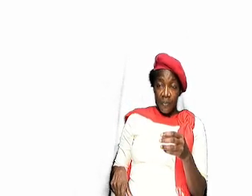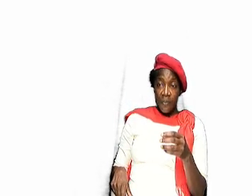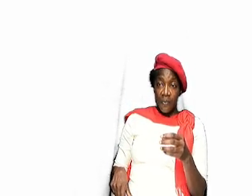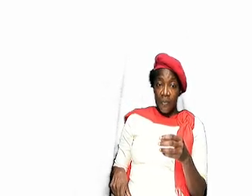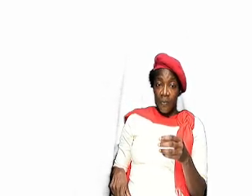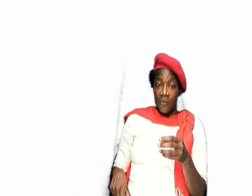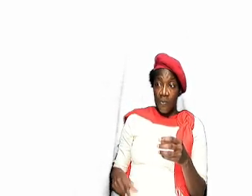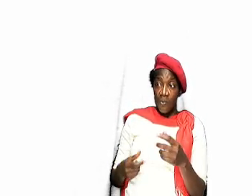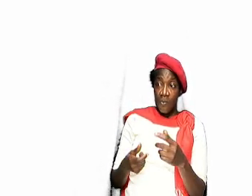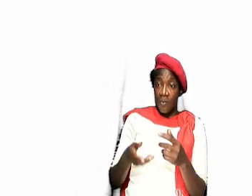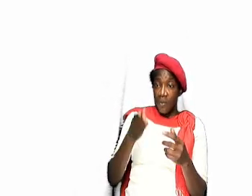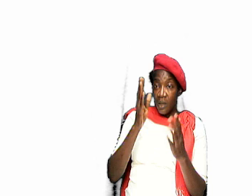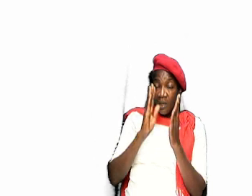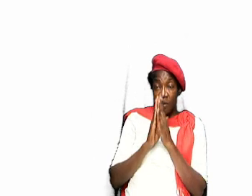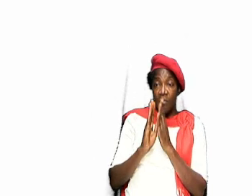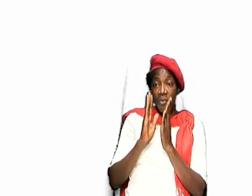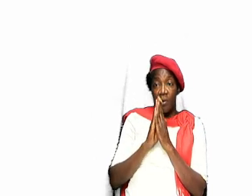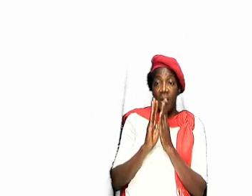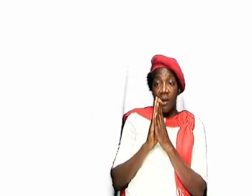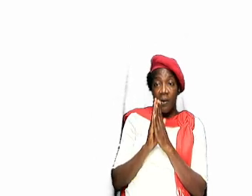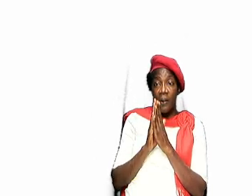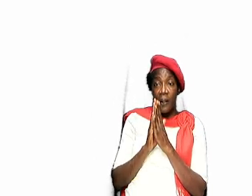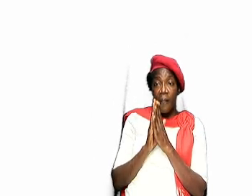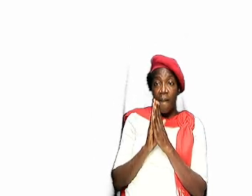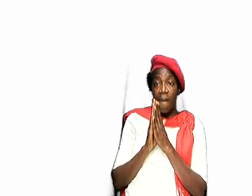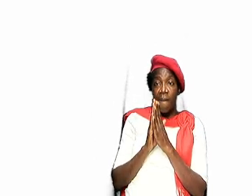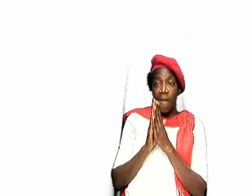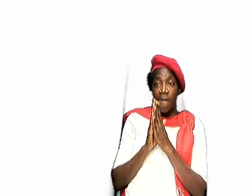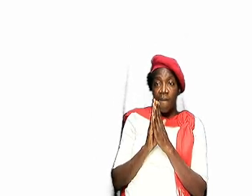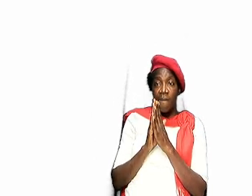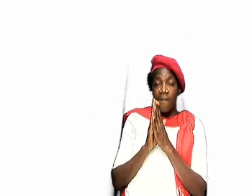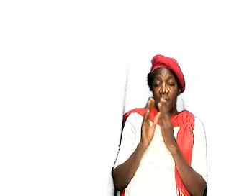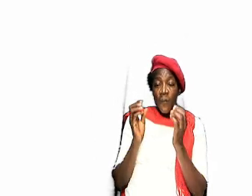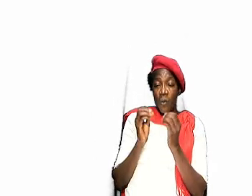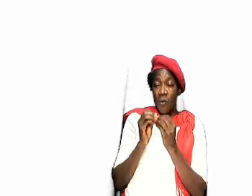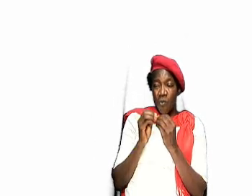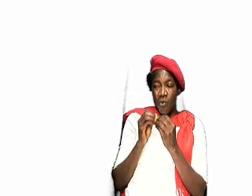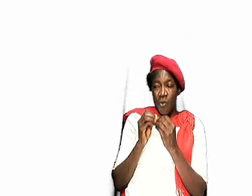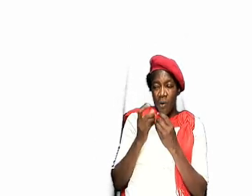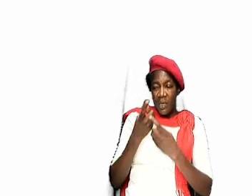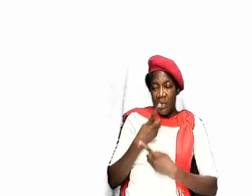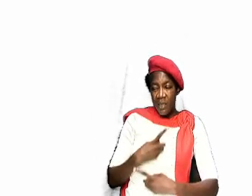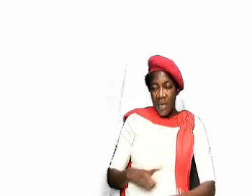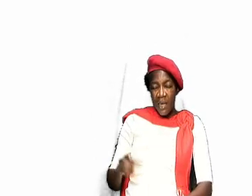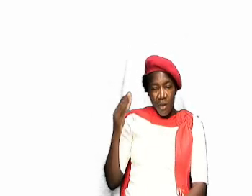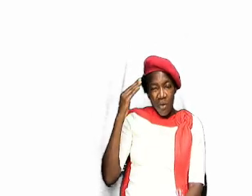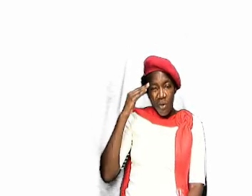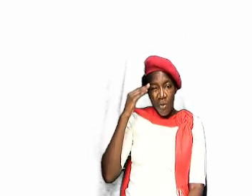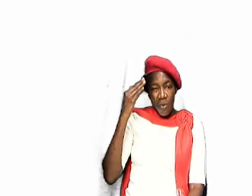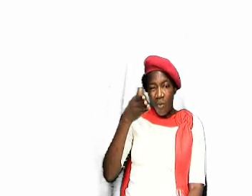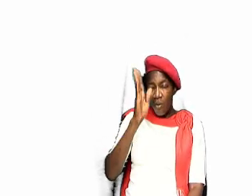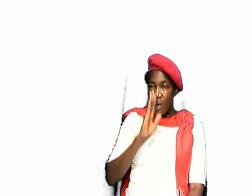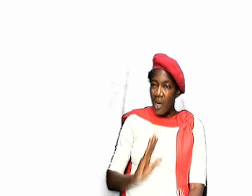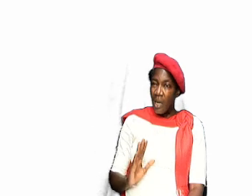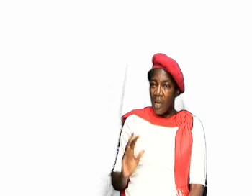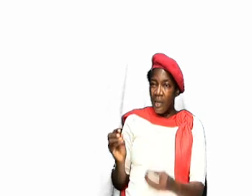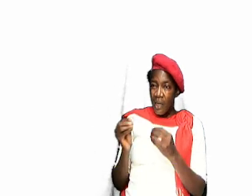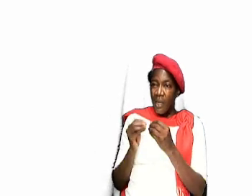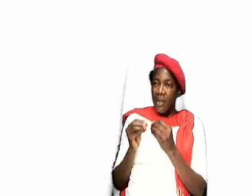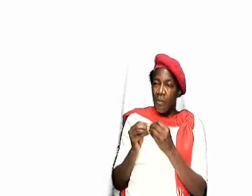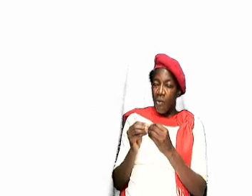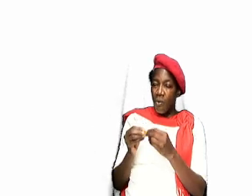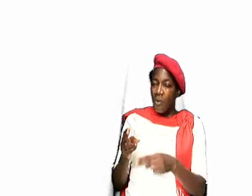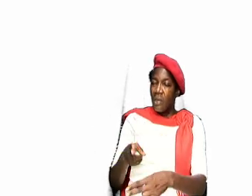from God in prayer, and the more we desire to know his will, the more he is